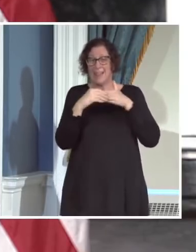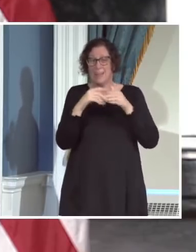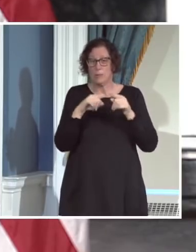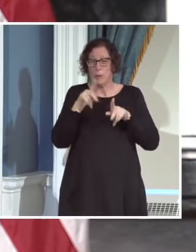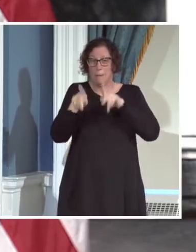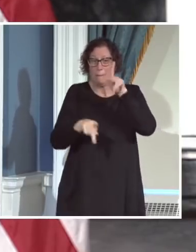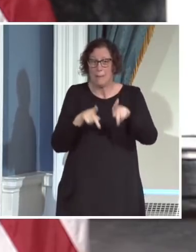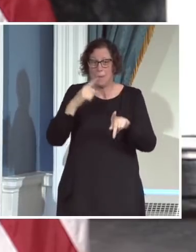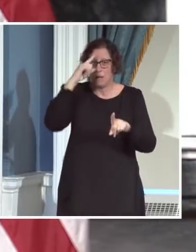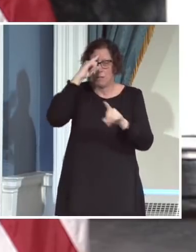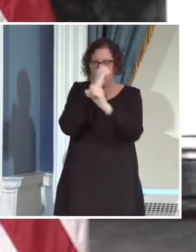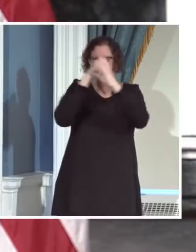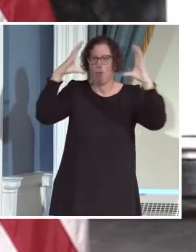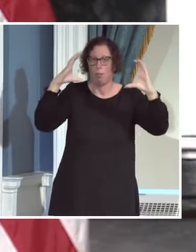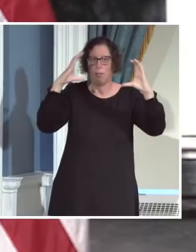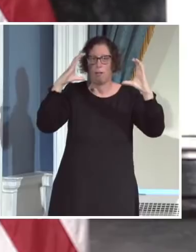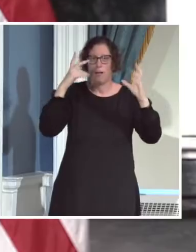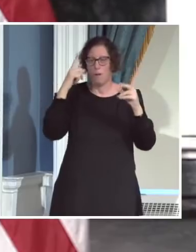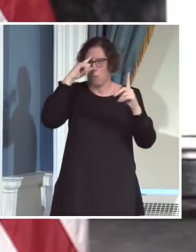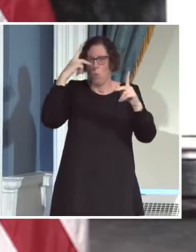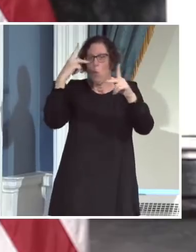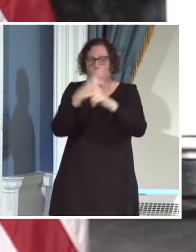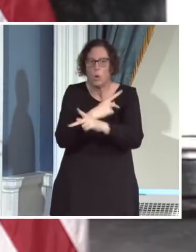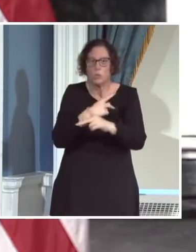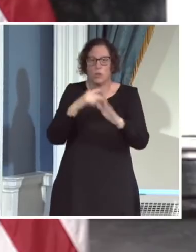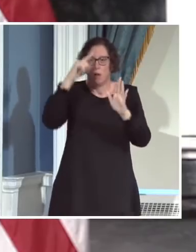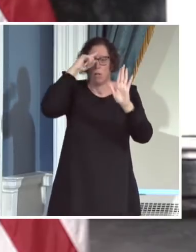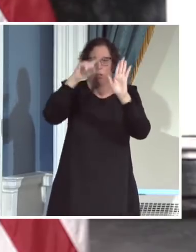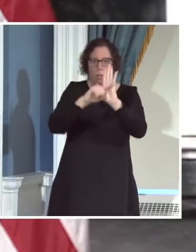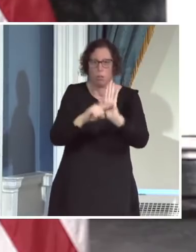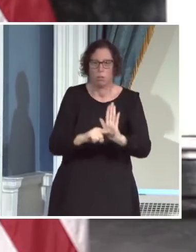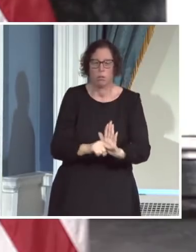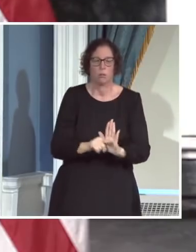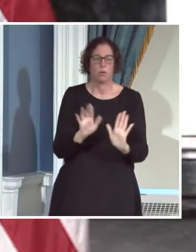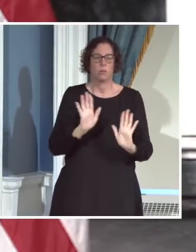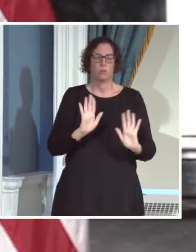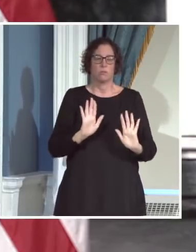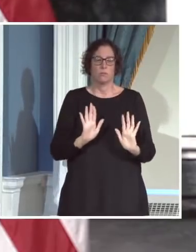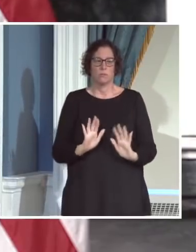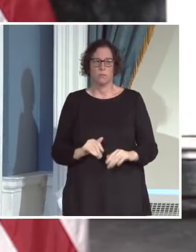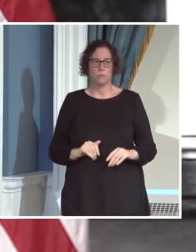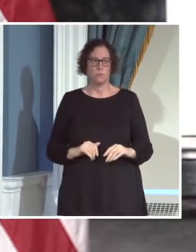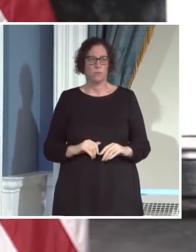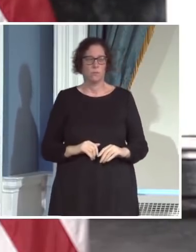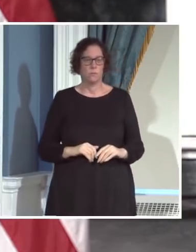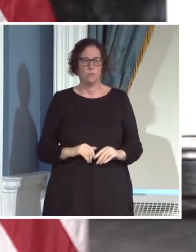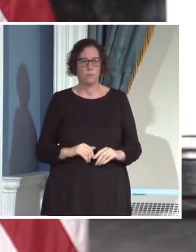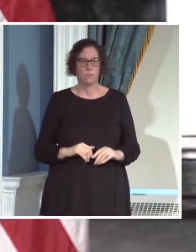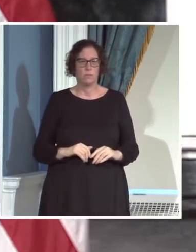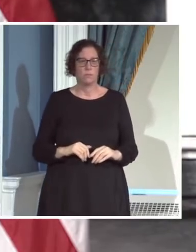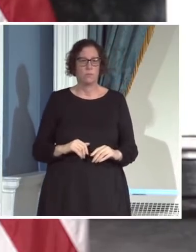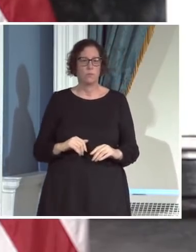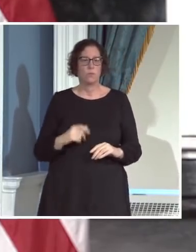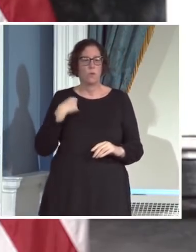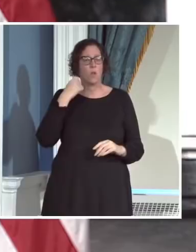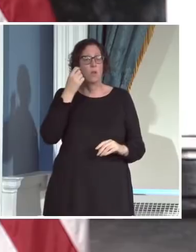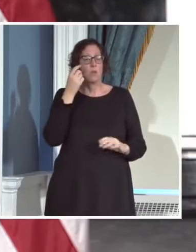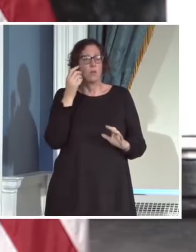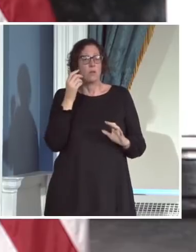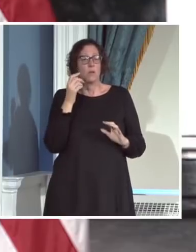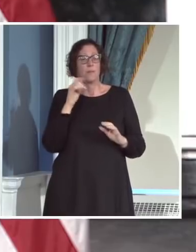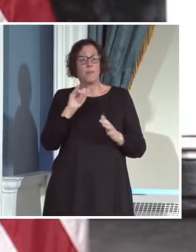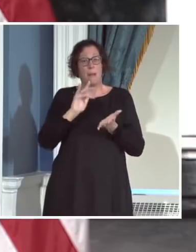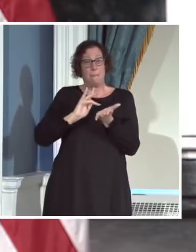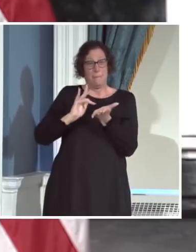Of course, we understand, and it's not a new thing, and Dr. Katz will speak to it. There are medical ethics around what to